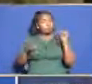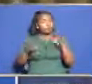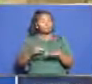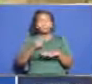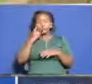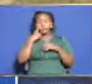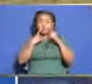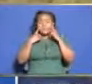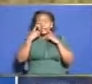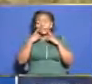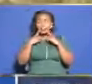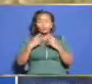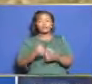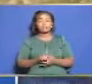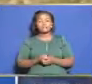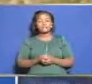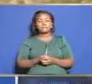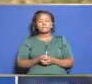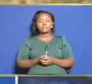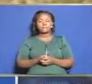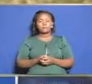tear gas.